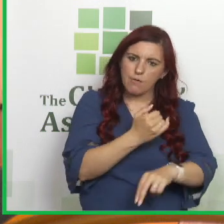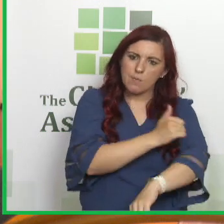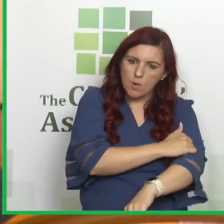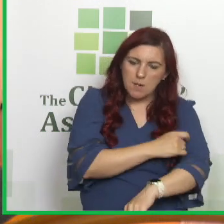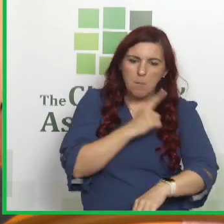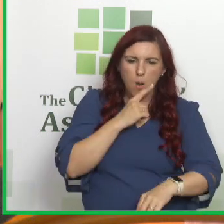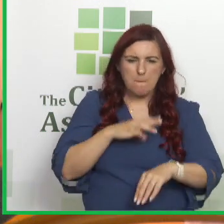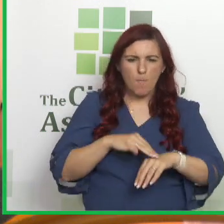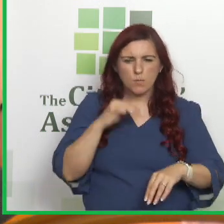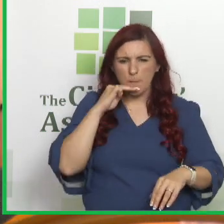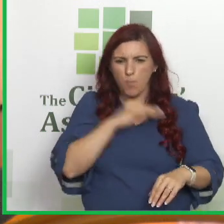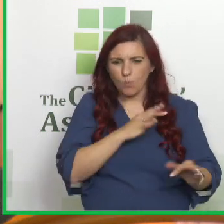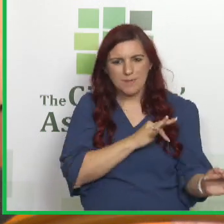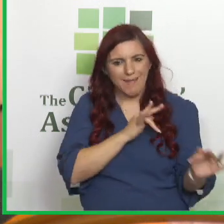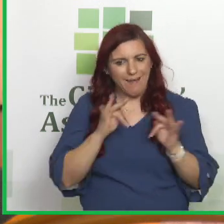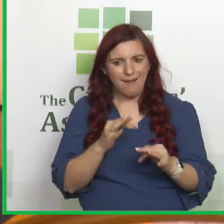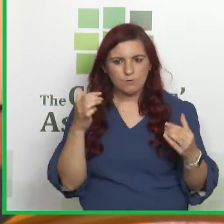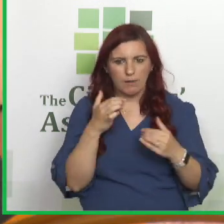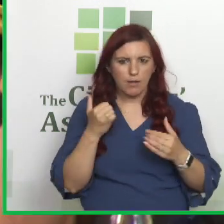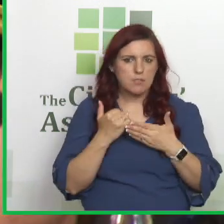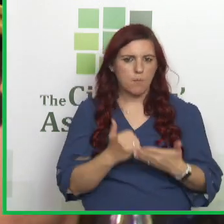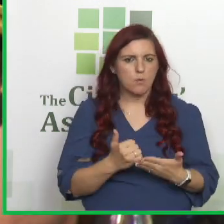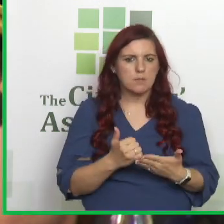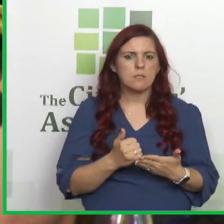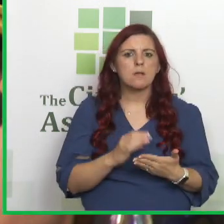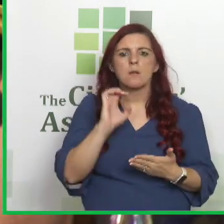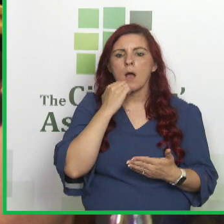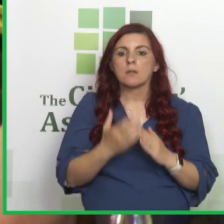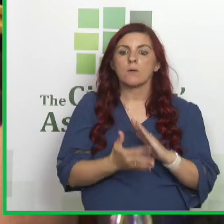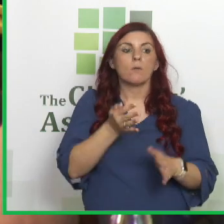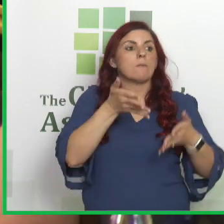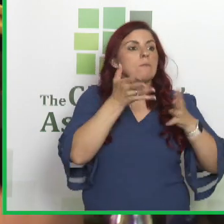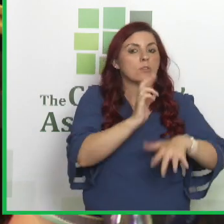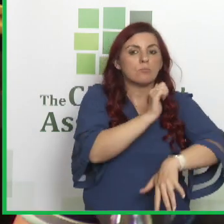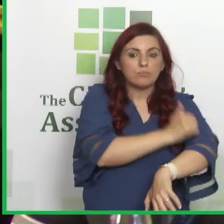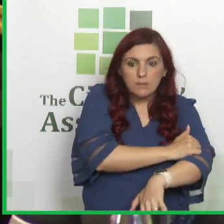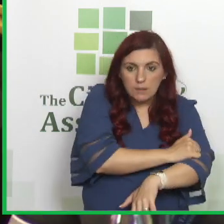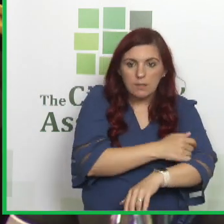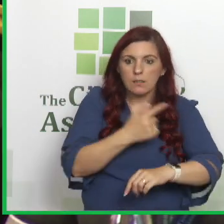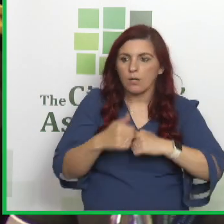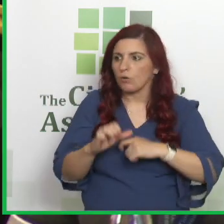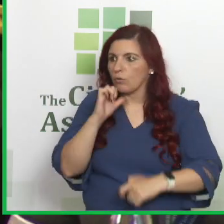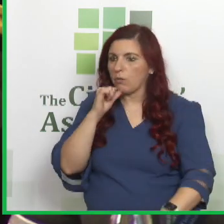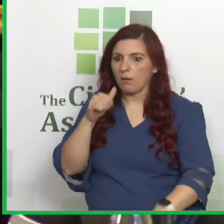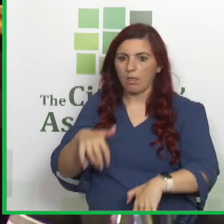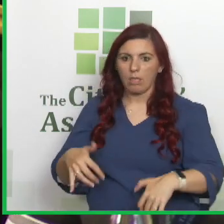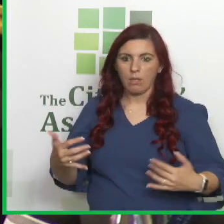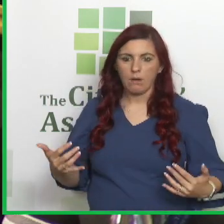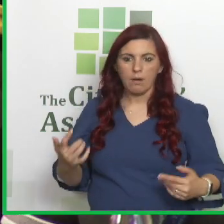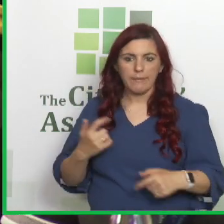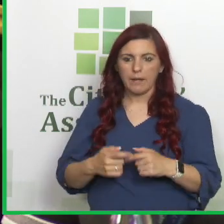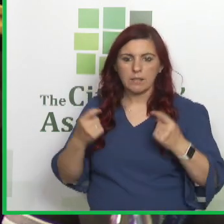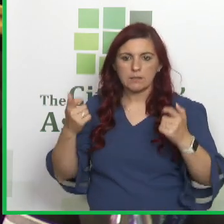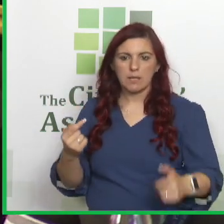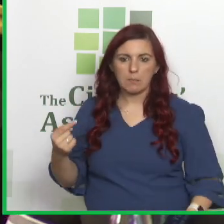really important was the aftercare supports. Because if we come out of prison and there's nothing there for us, we go back into the